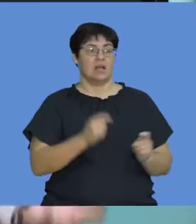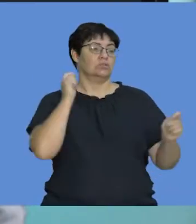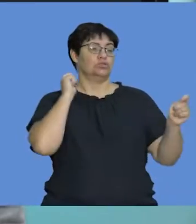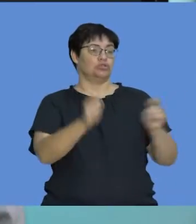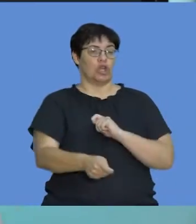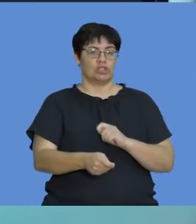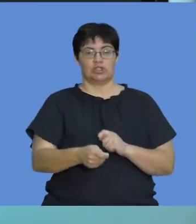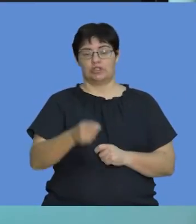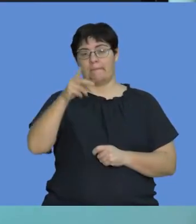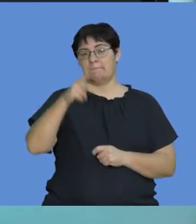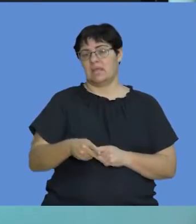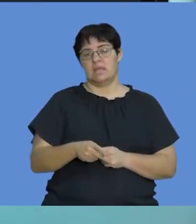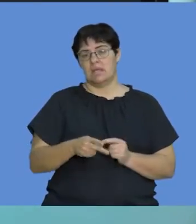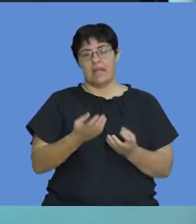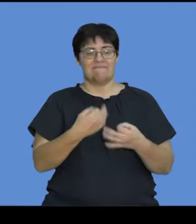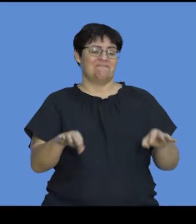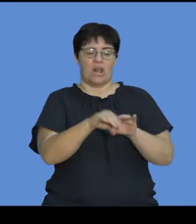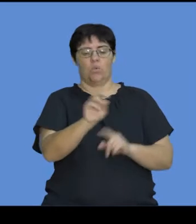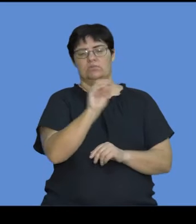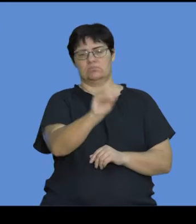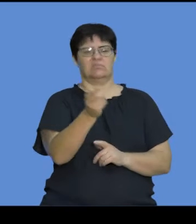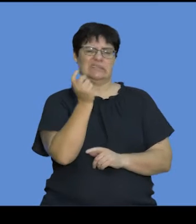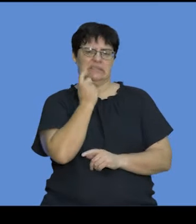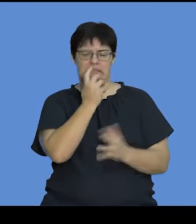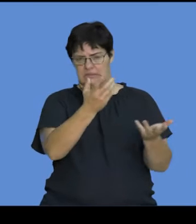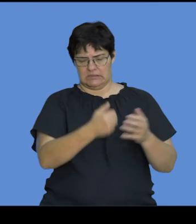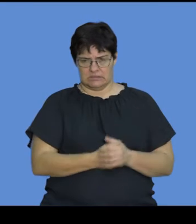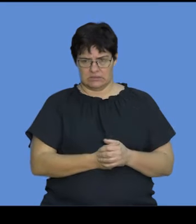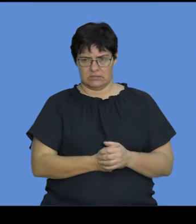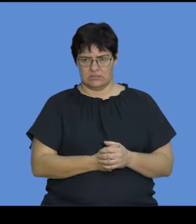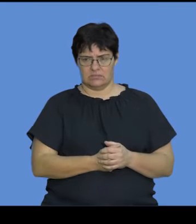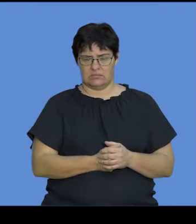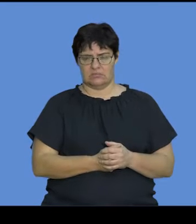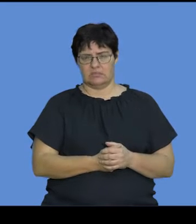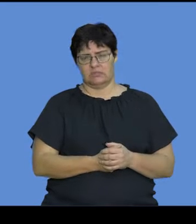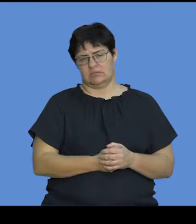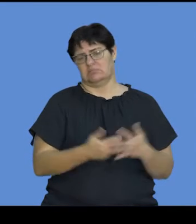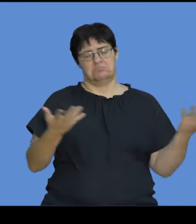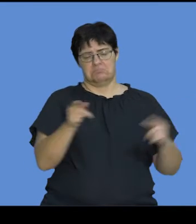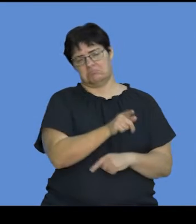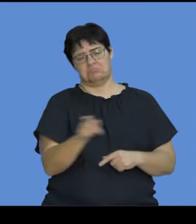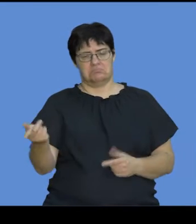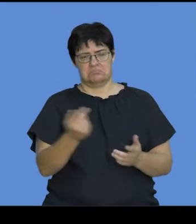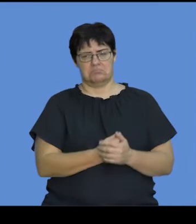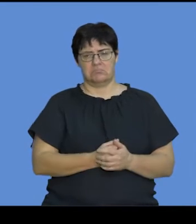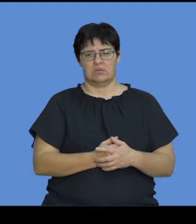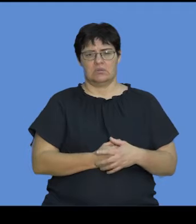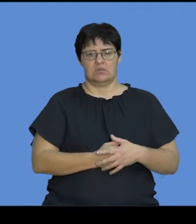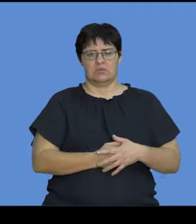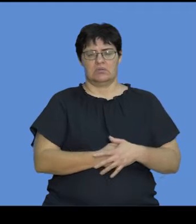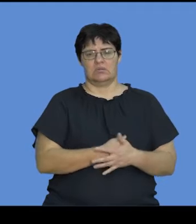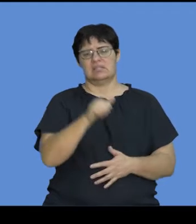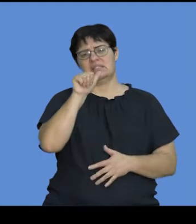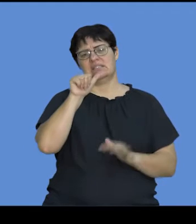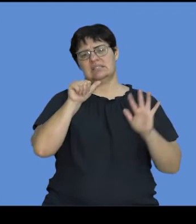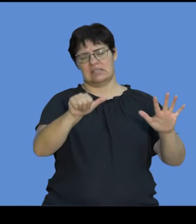is a certain value, that's easy. I can just go, there we go, so say we told you it was 6